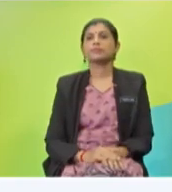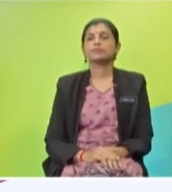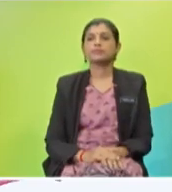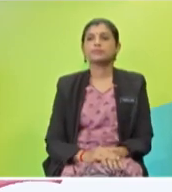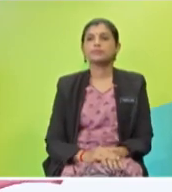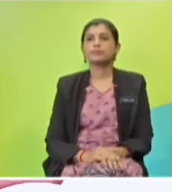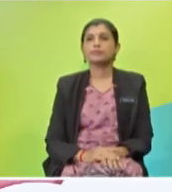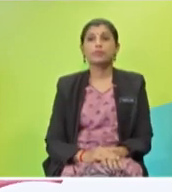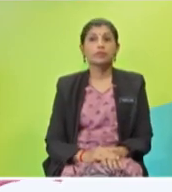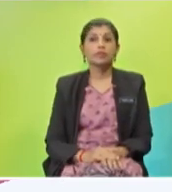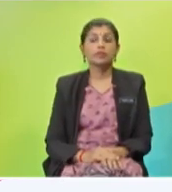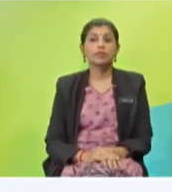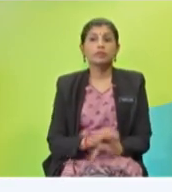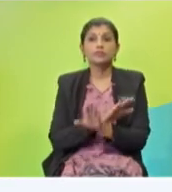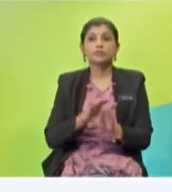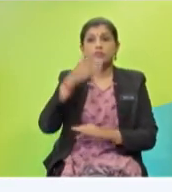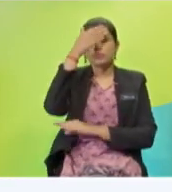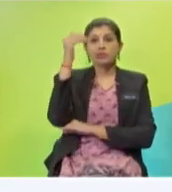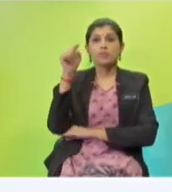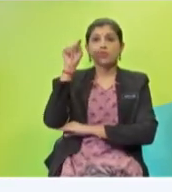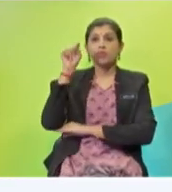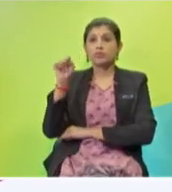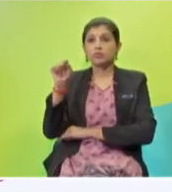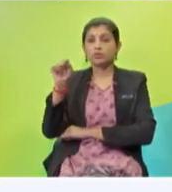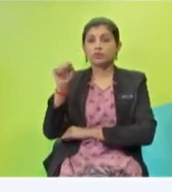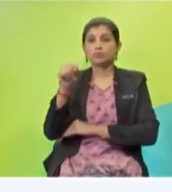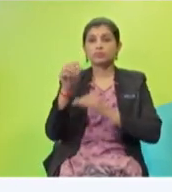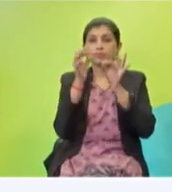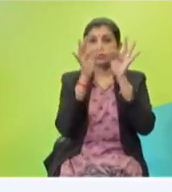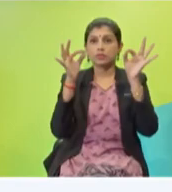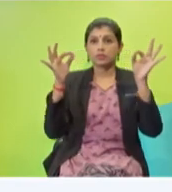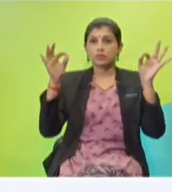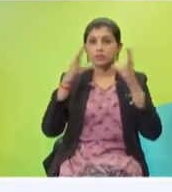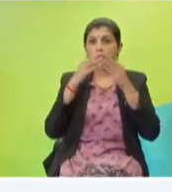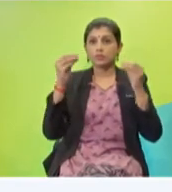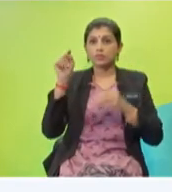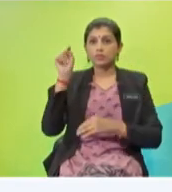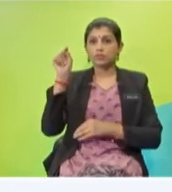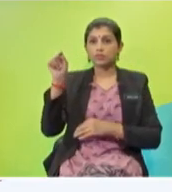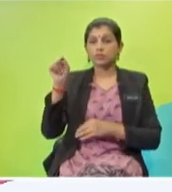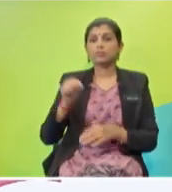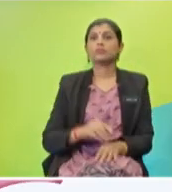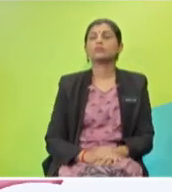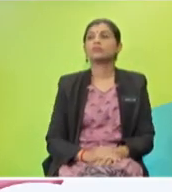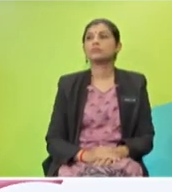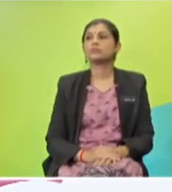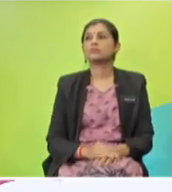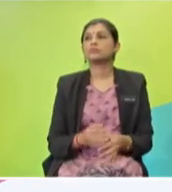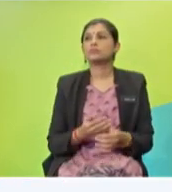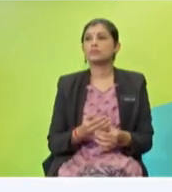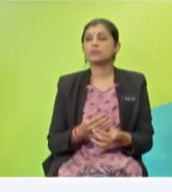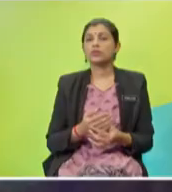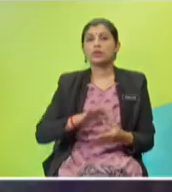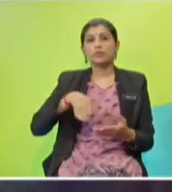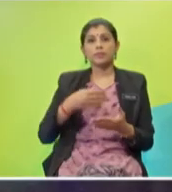done. And don't forget to put the full stop at the end of each sentences. Okay. Teacher, looks like everybody got correct answer, is it? Yes,